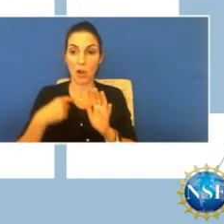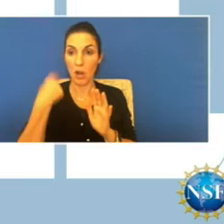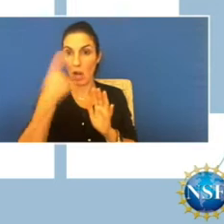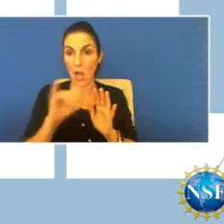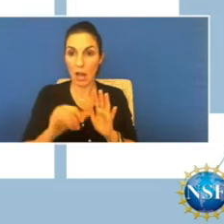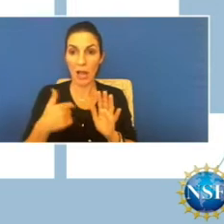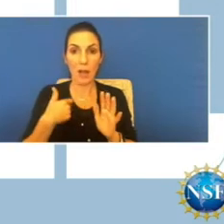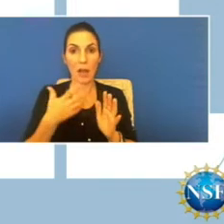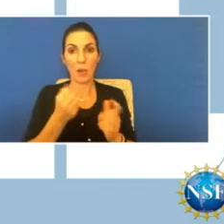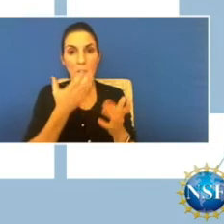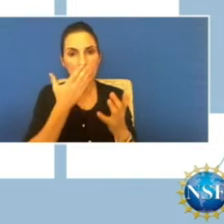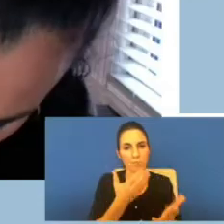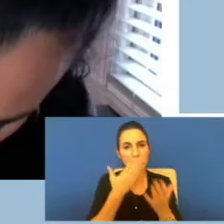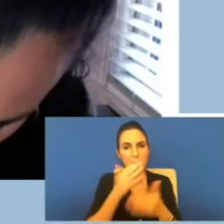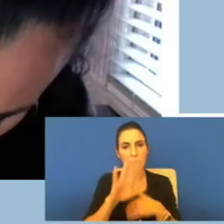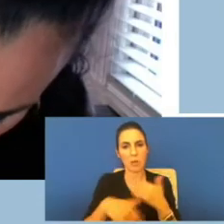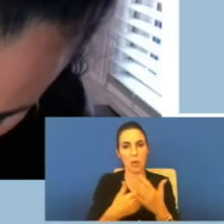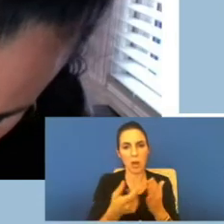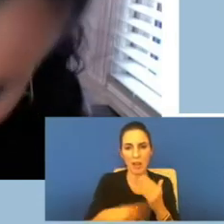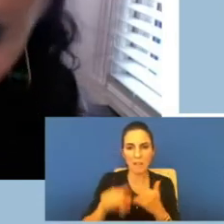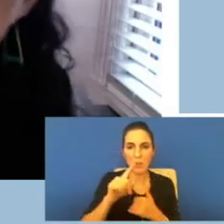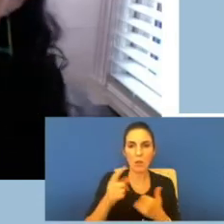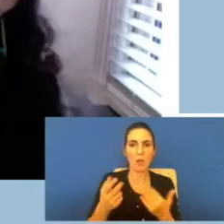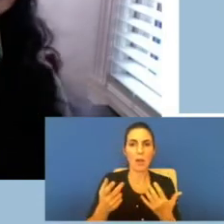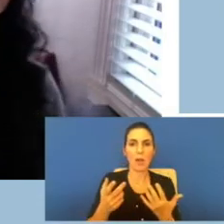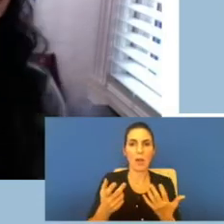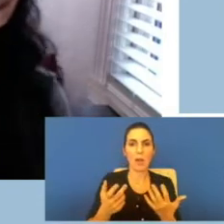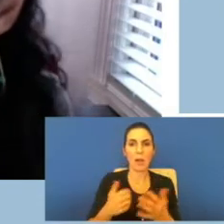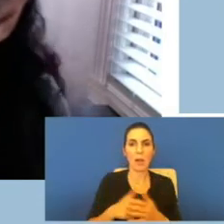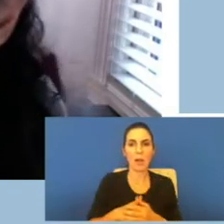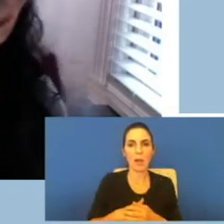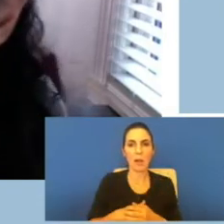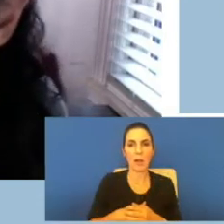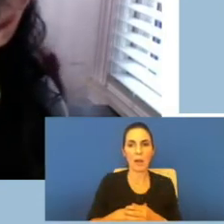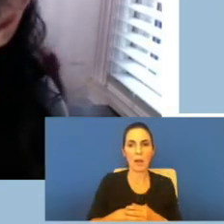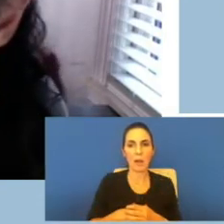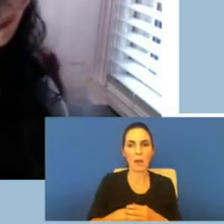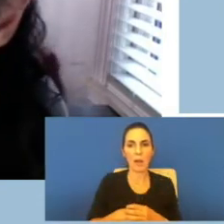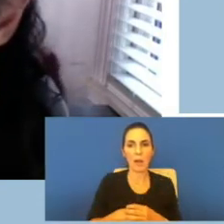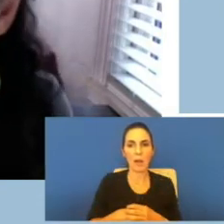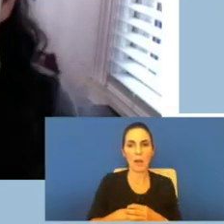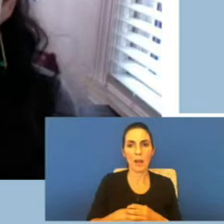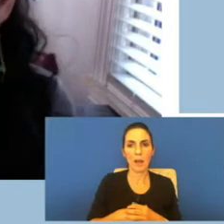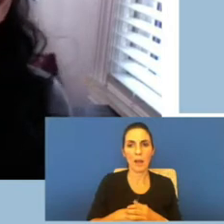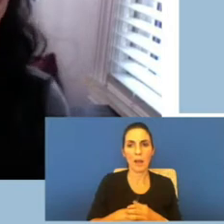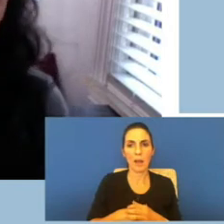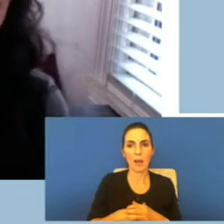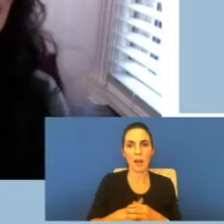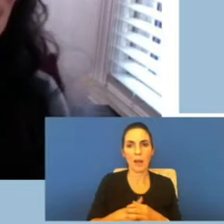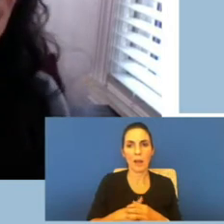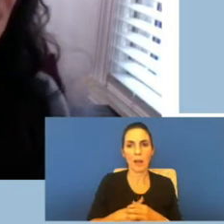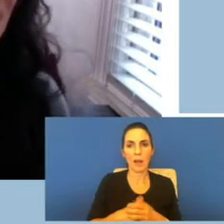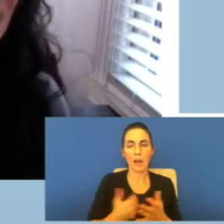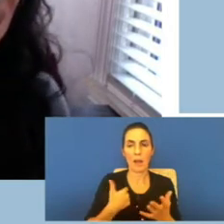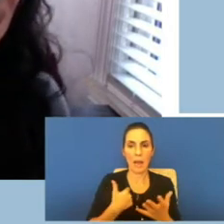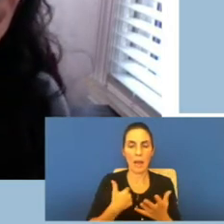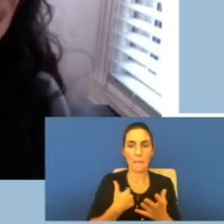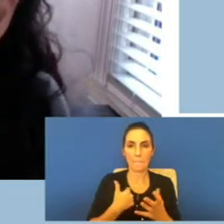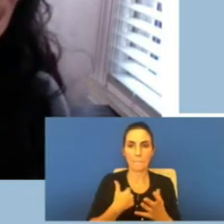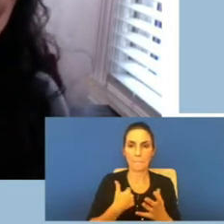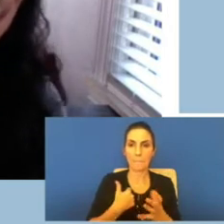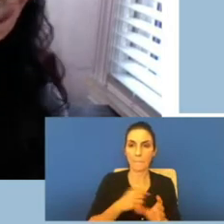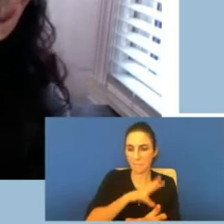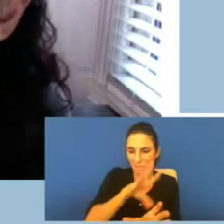all. And I guess where I would kind of come into the conversation around access